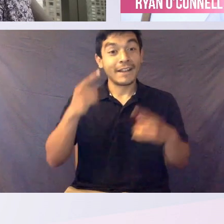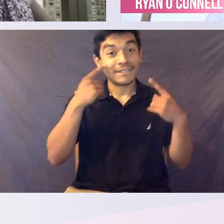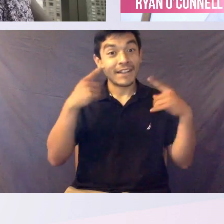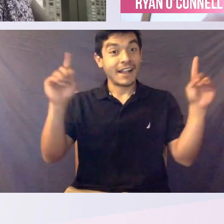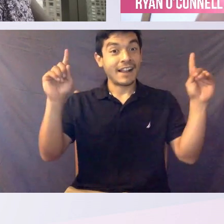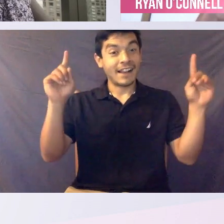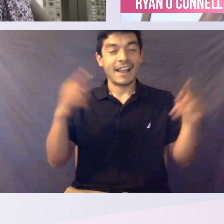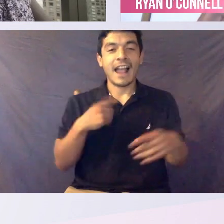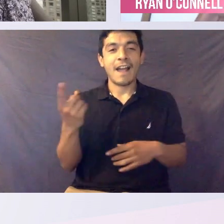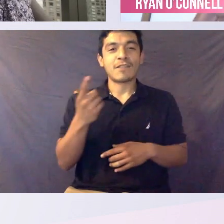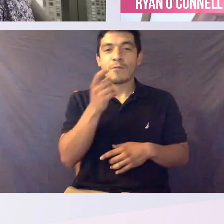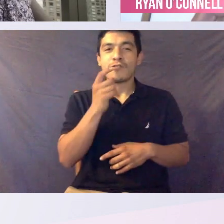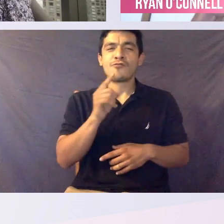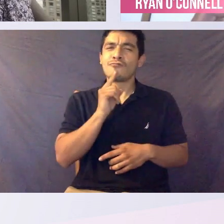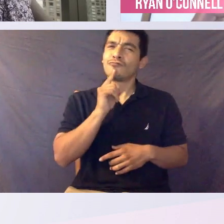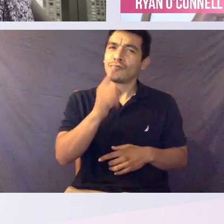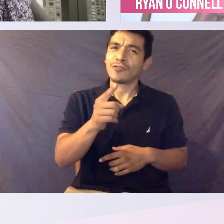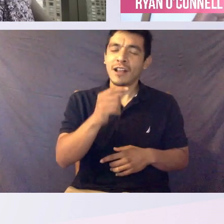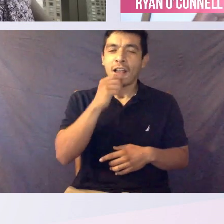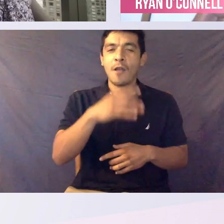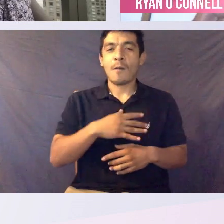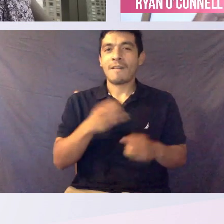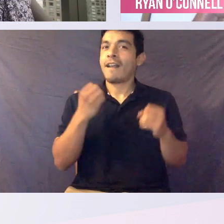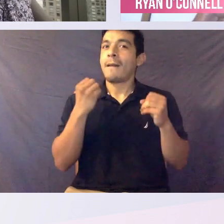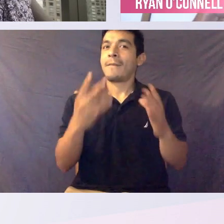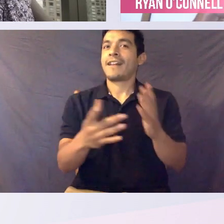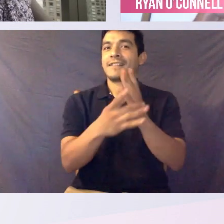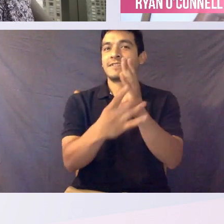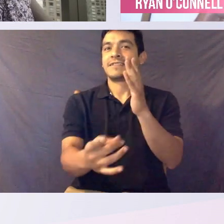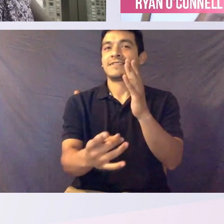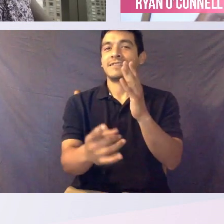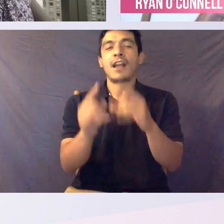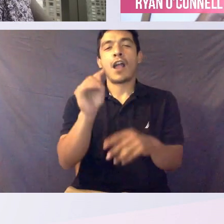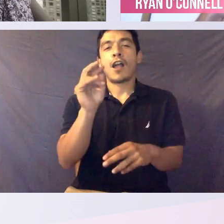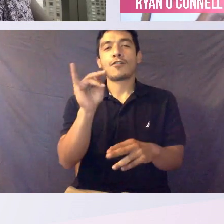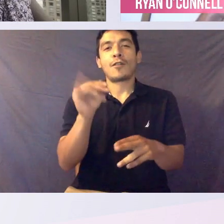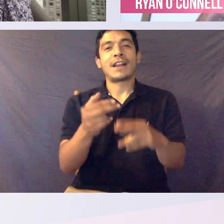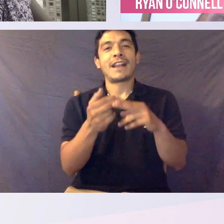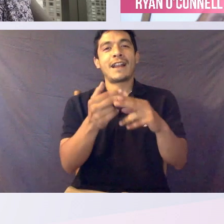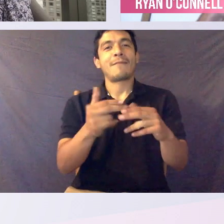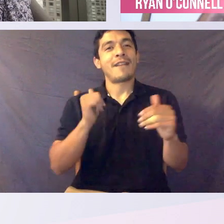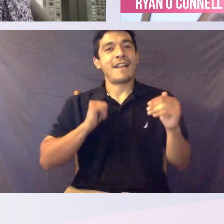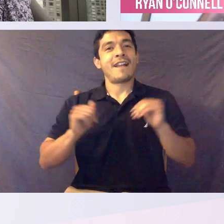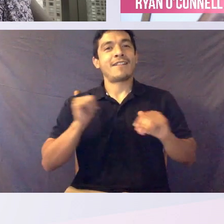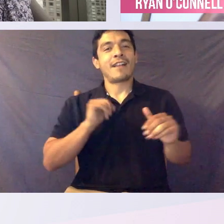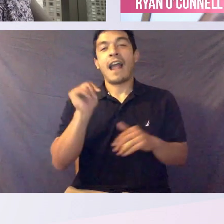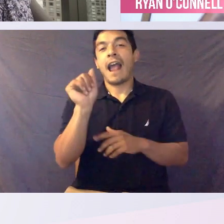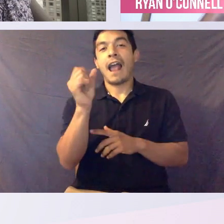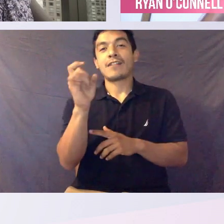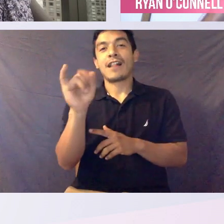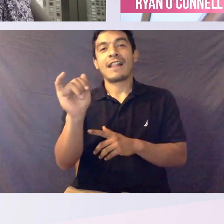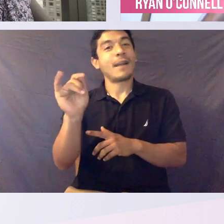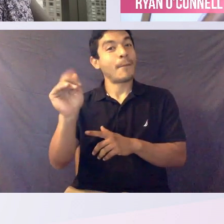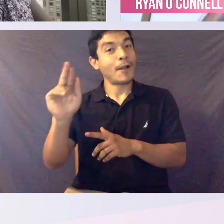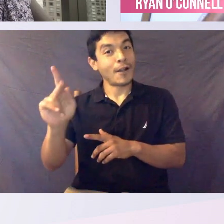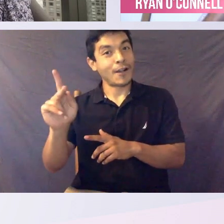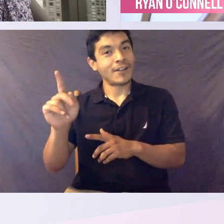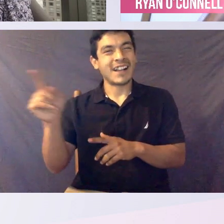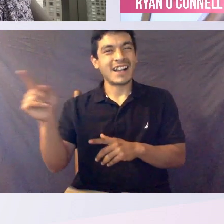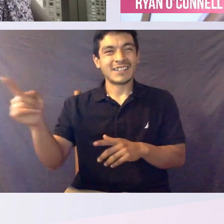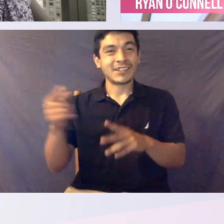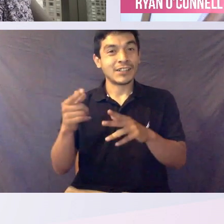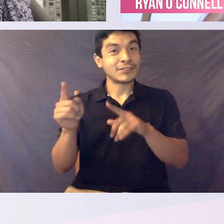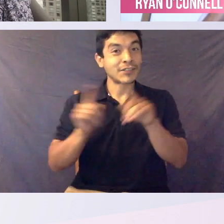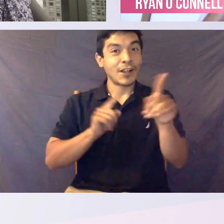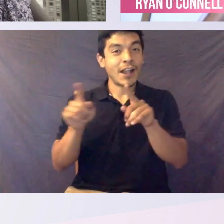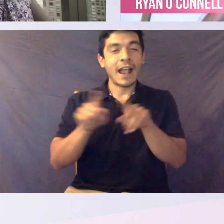is truly a woman of many talents. Tony-nominated actress Ashley Park. She currently stars as Mindy